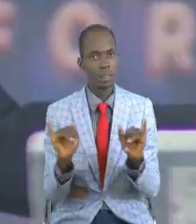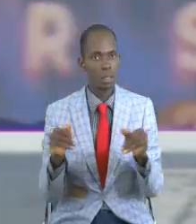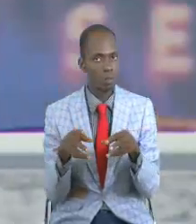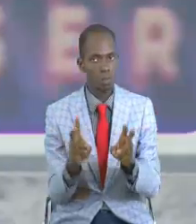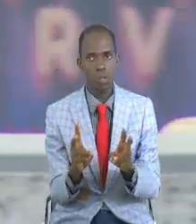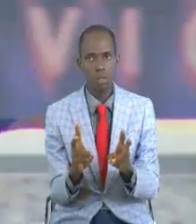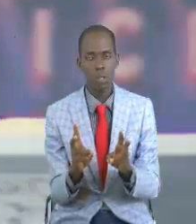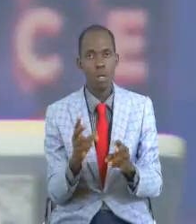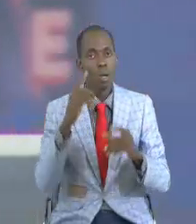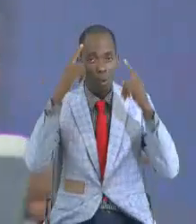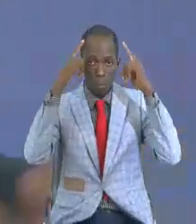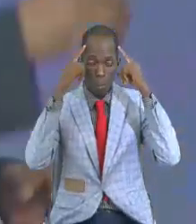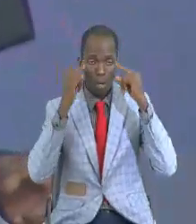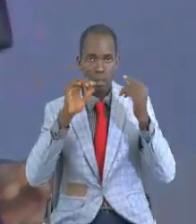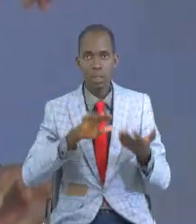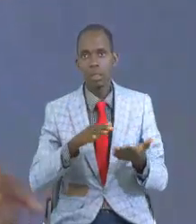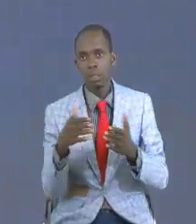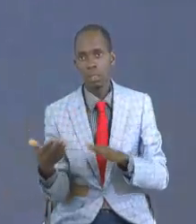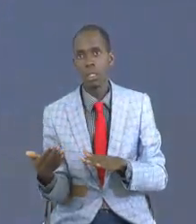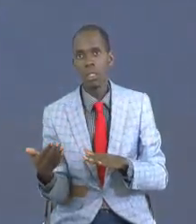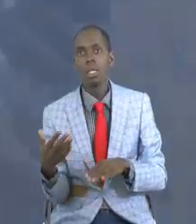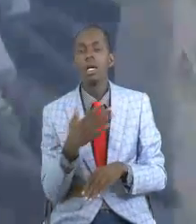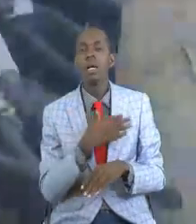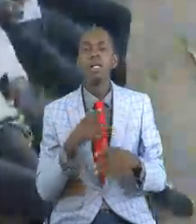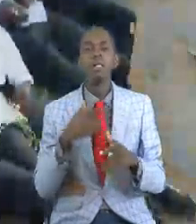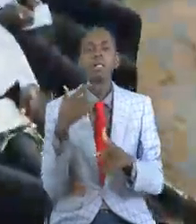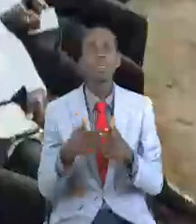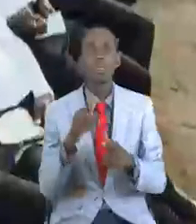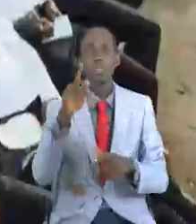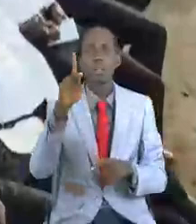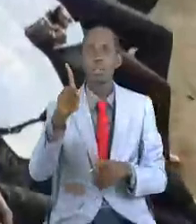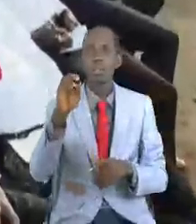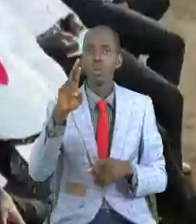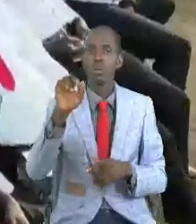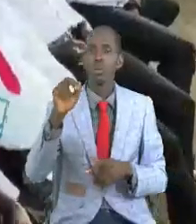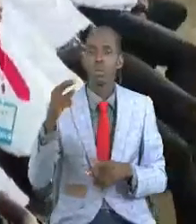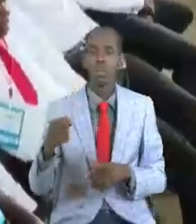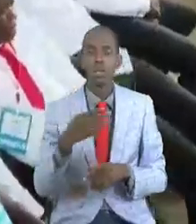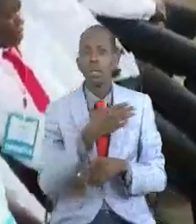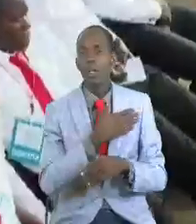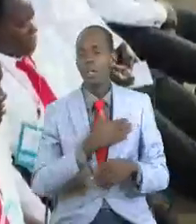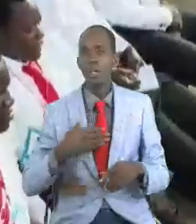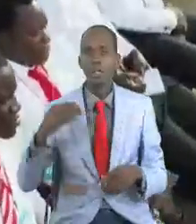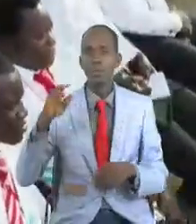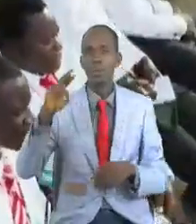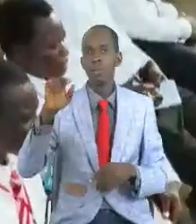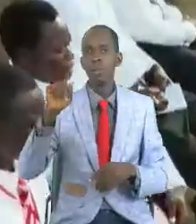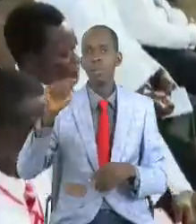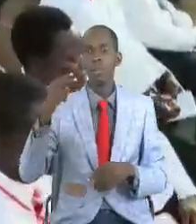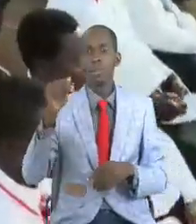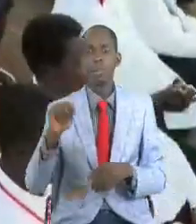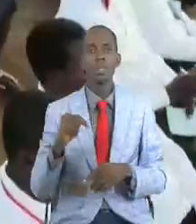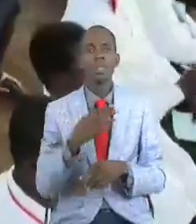Moses died, and then Korah, Dathan, and Abiram died. They didn't die